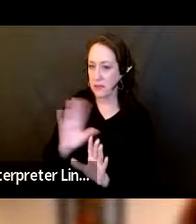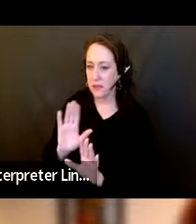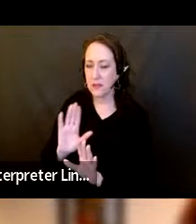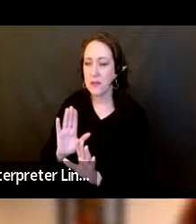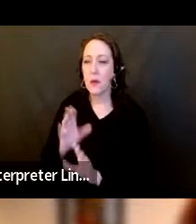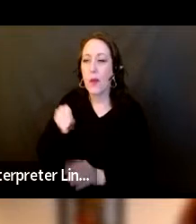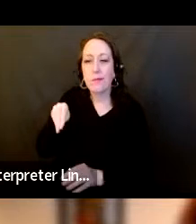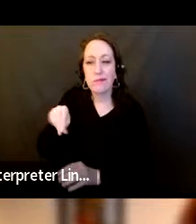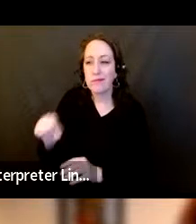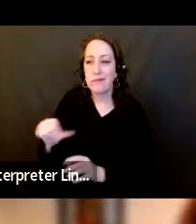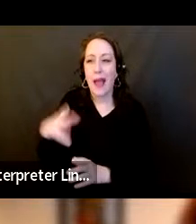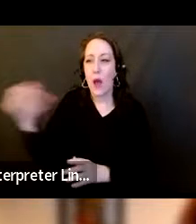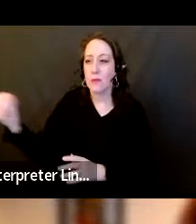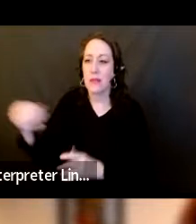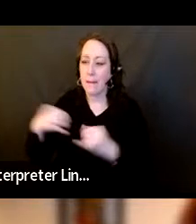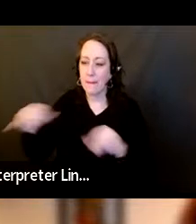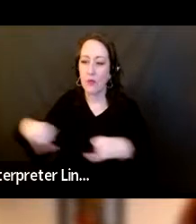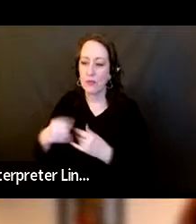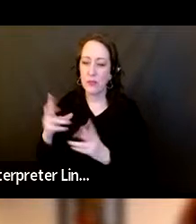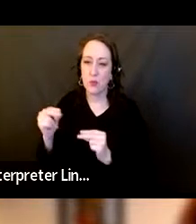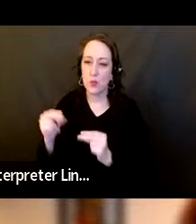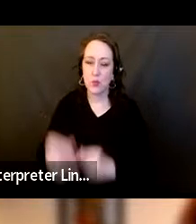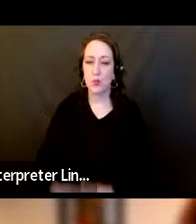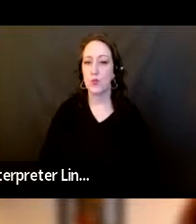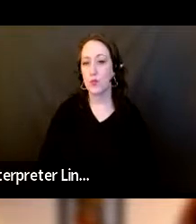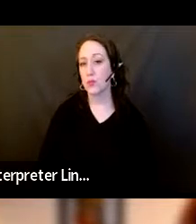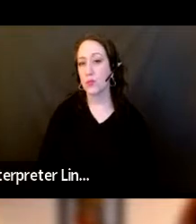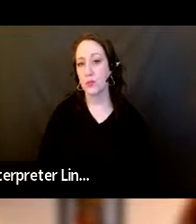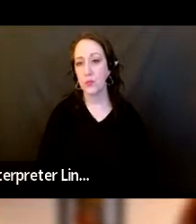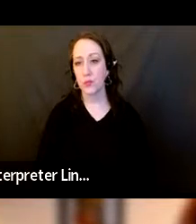funding anything outside of the boundary.